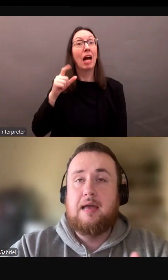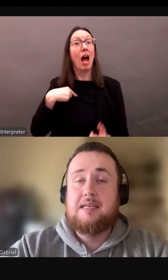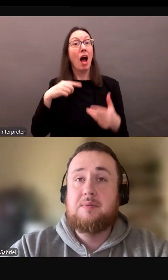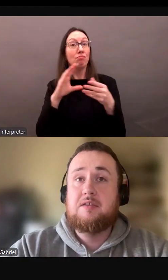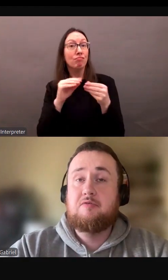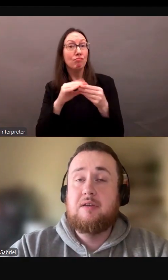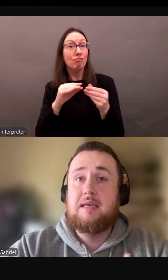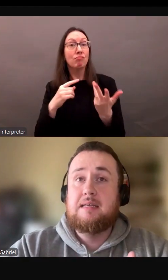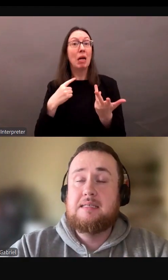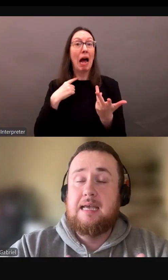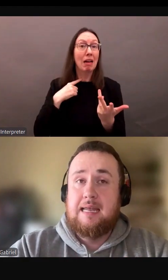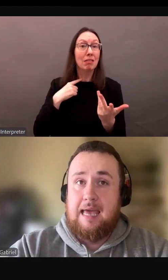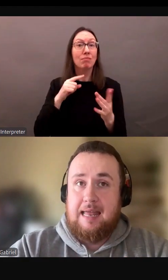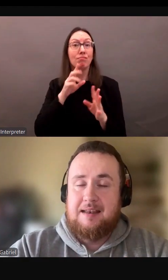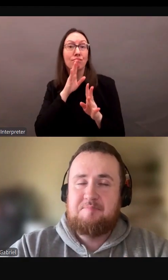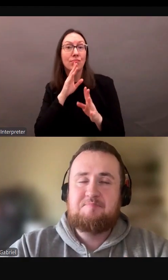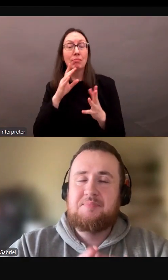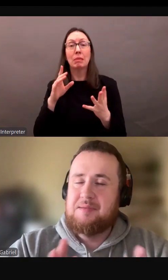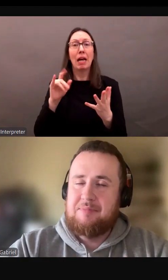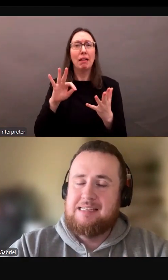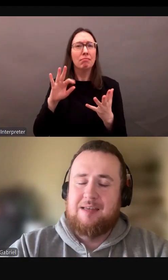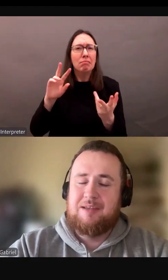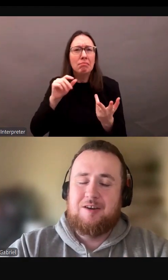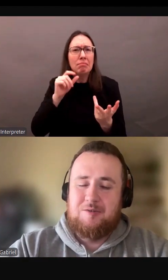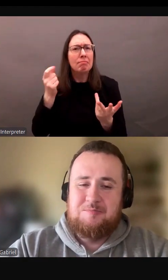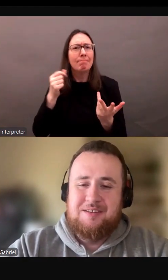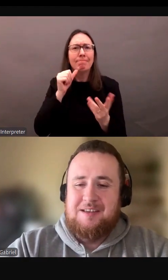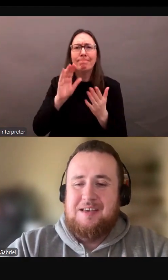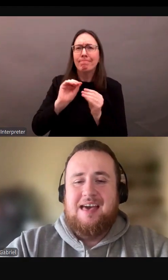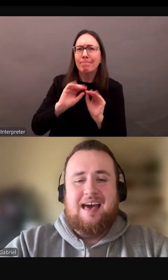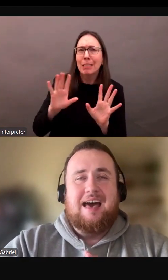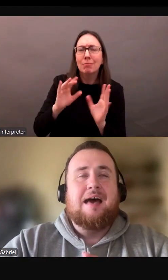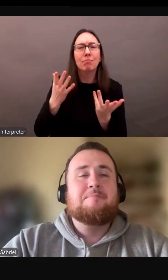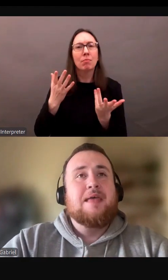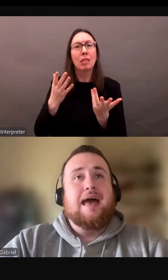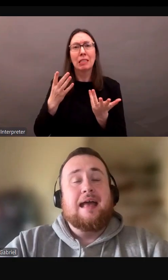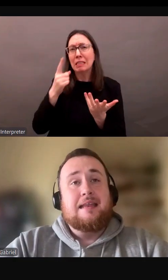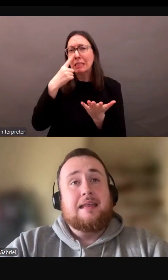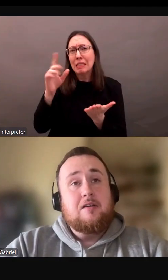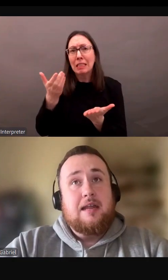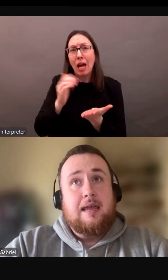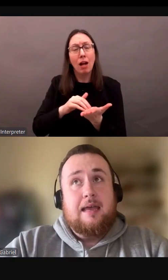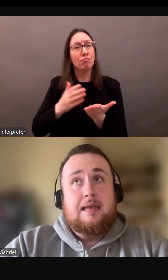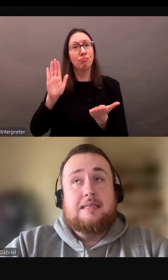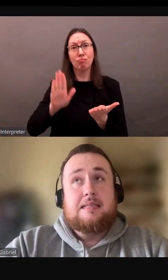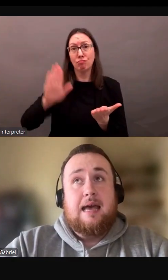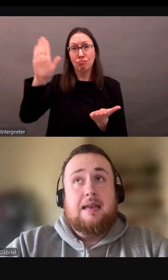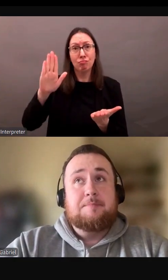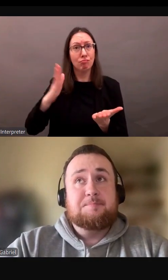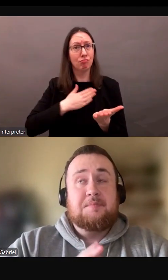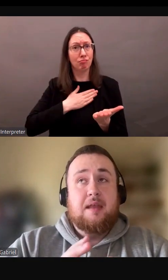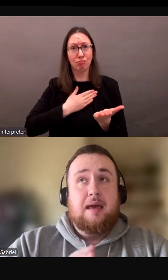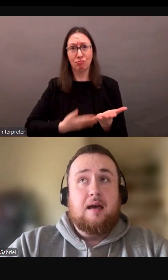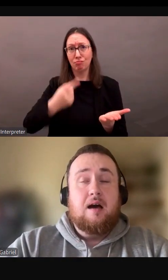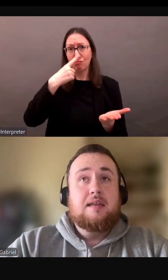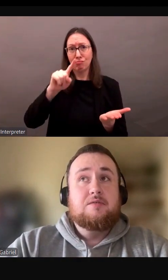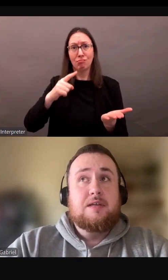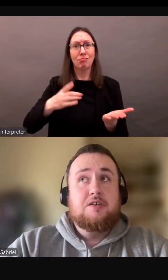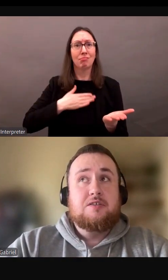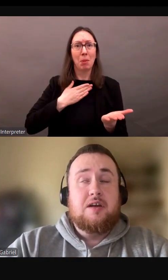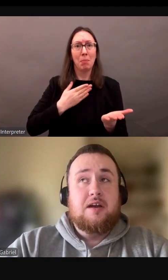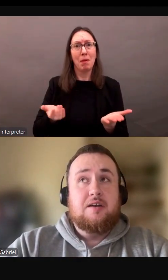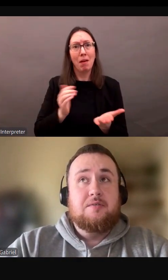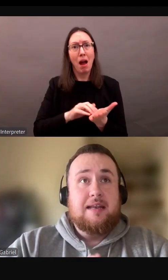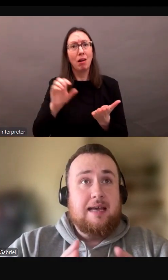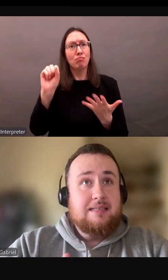or ask me to re-say it again, please let me know. And the other thing is that all these